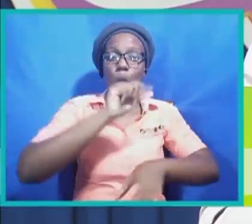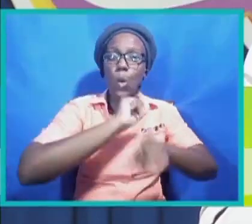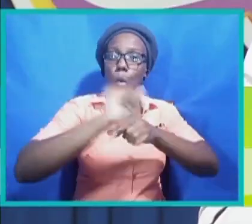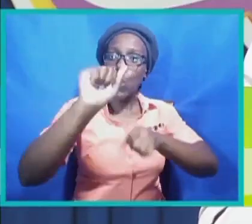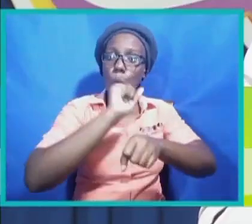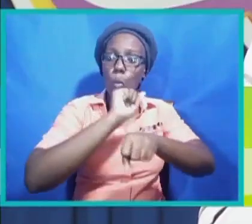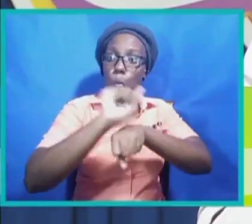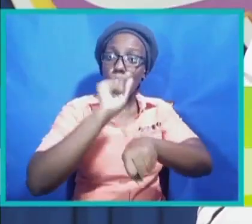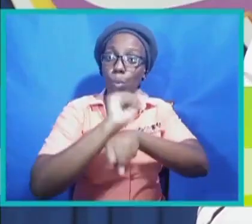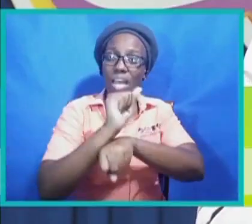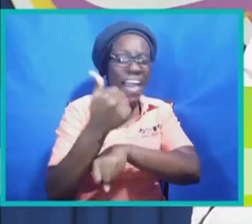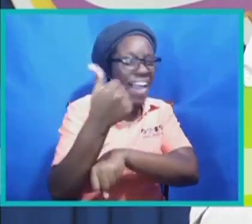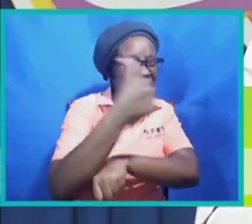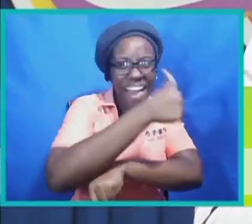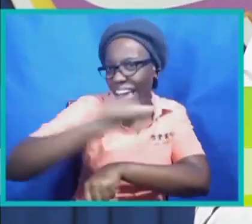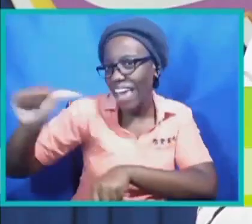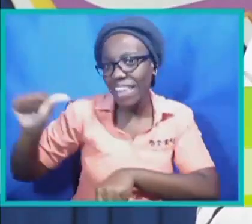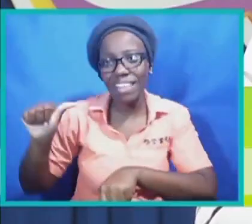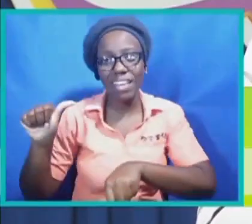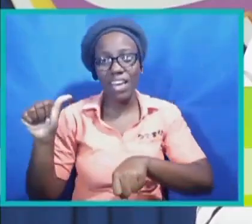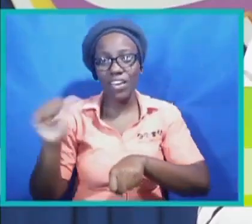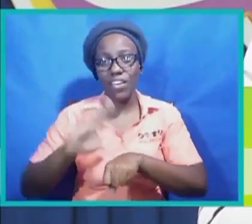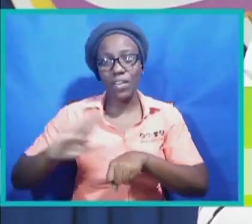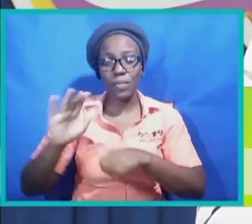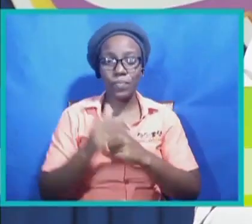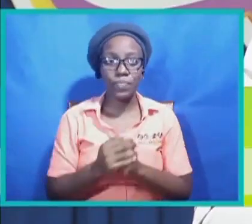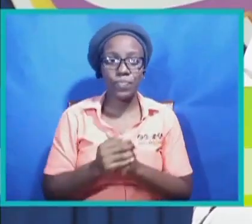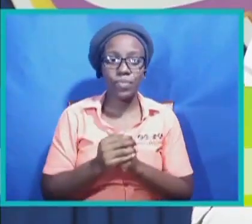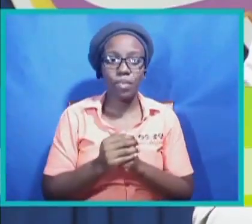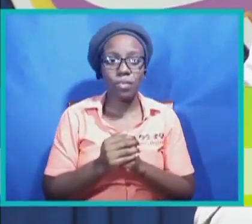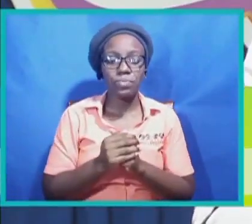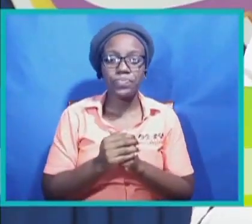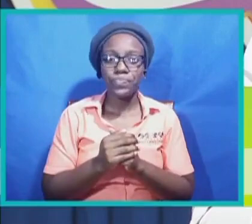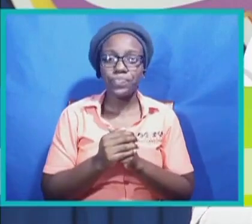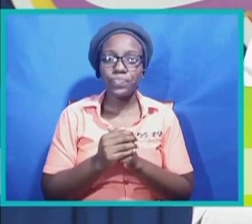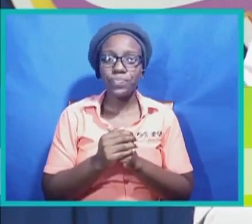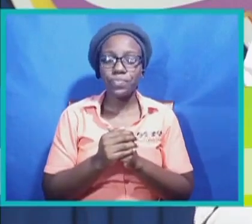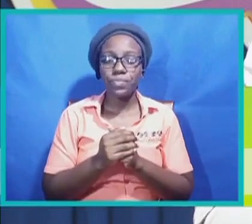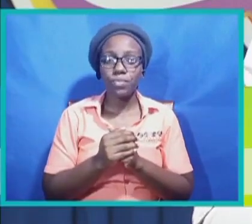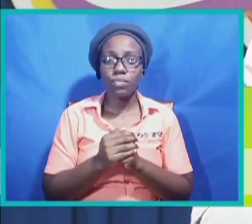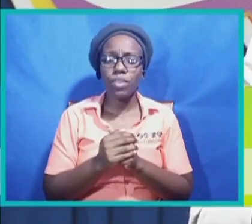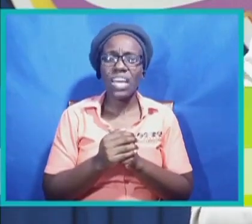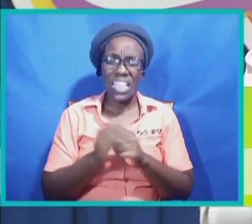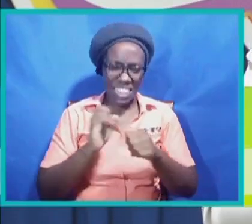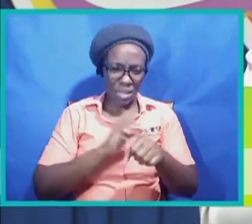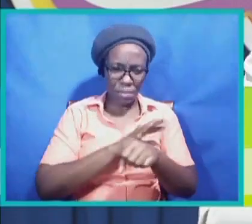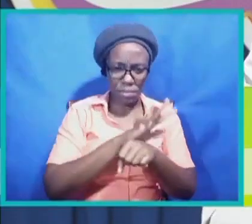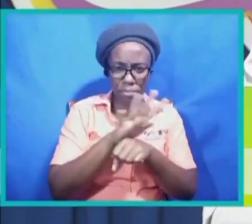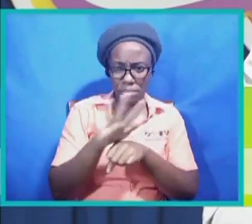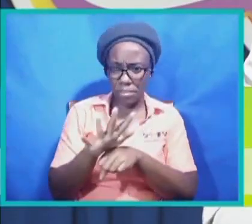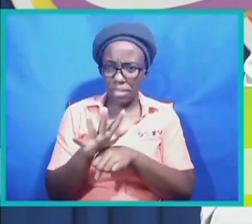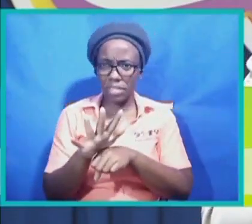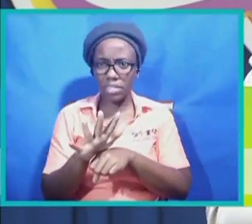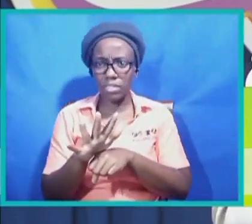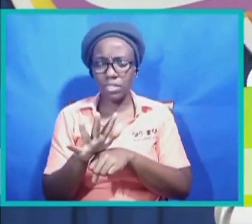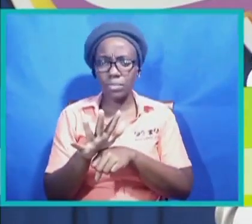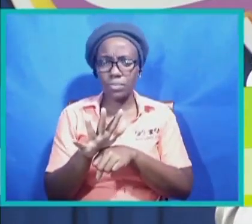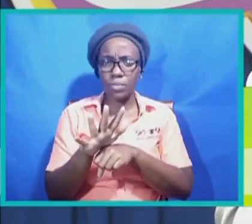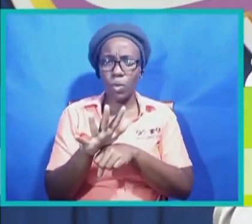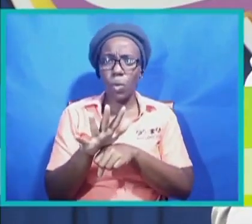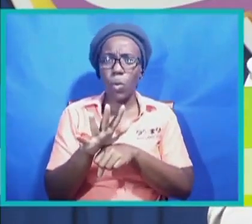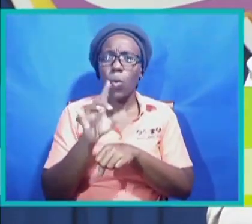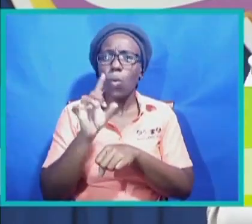among millennials and Gen Z. One of the effects of the pandemic is that people are conceptualizing